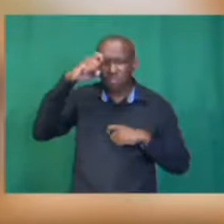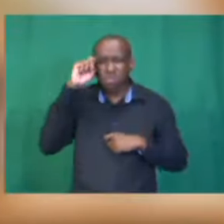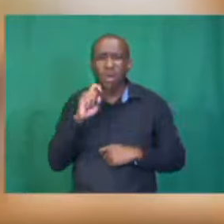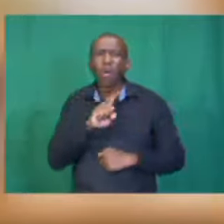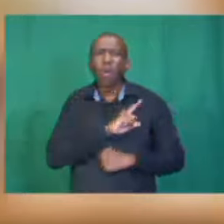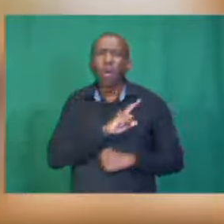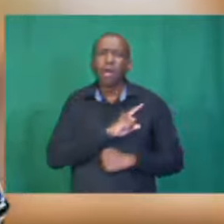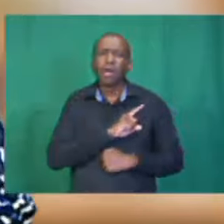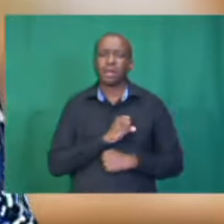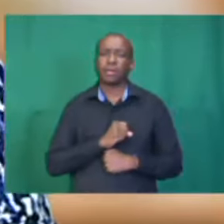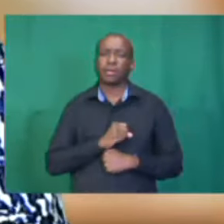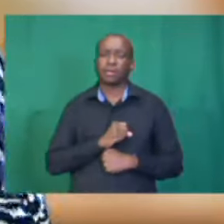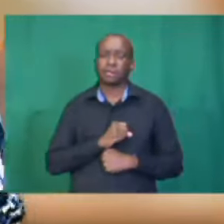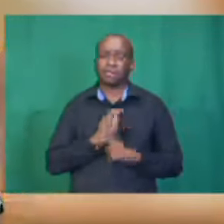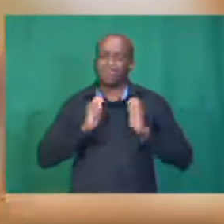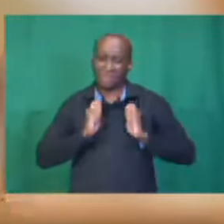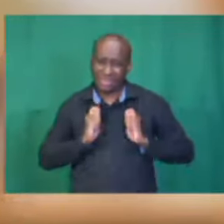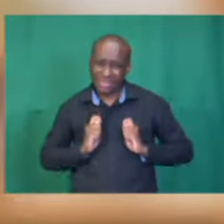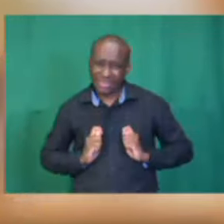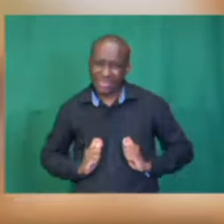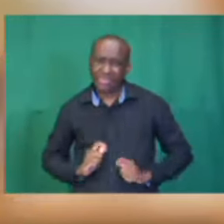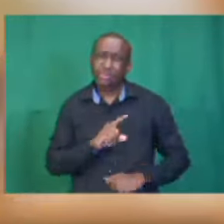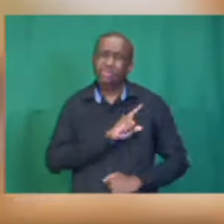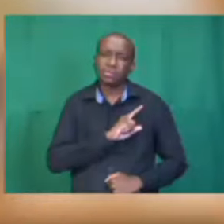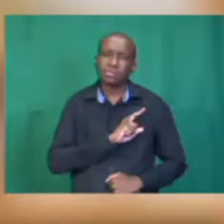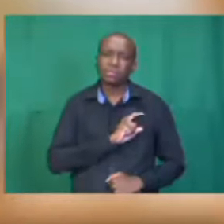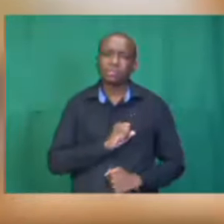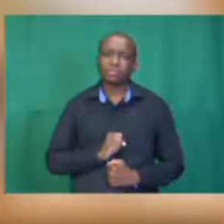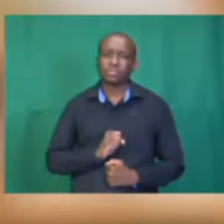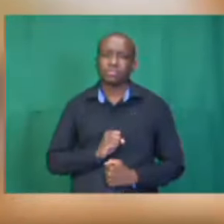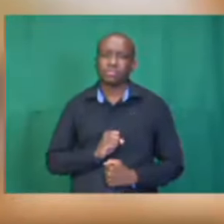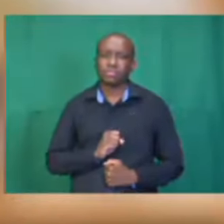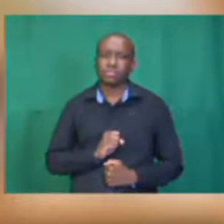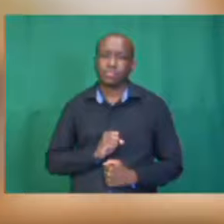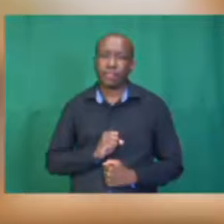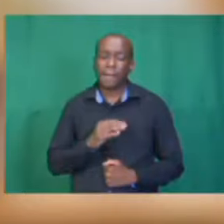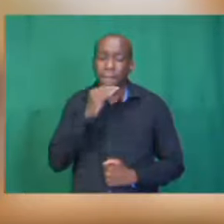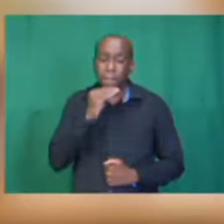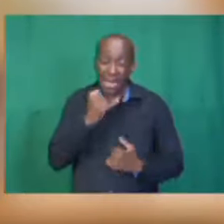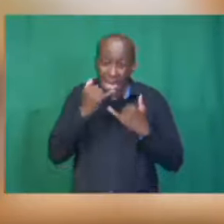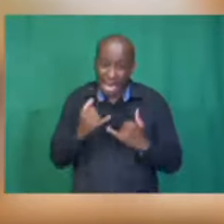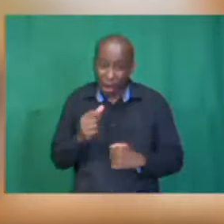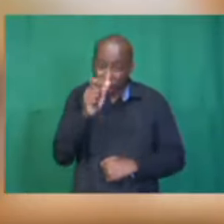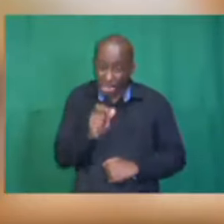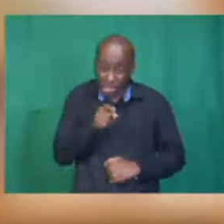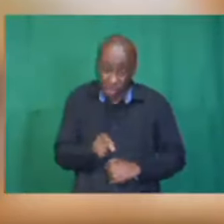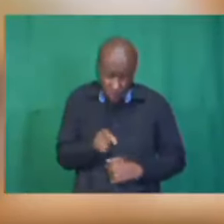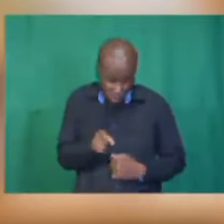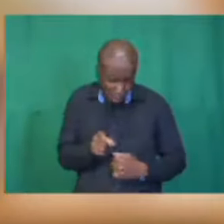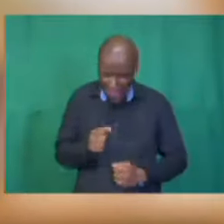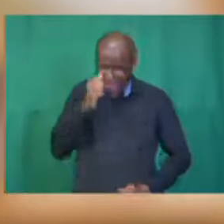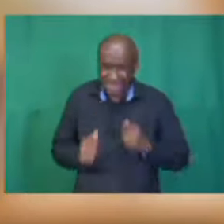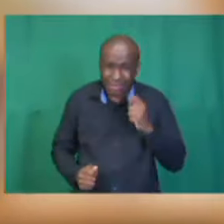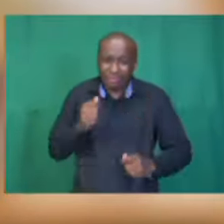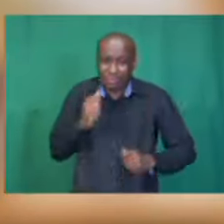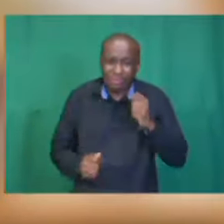again, albeit the tiredness, this writer is sprinting, that is running at a very high pace. Then